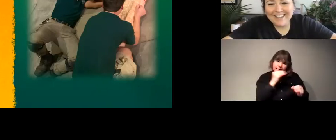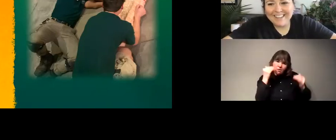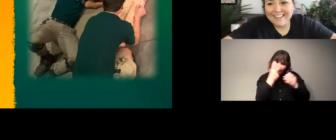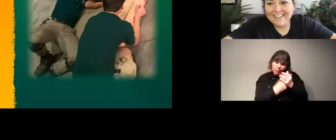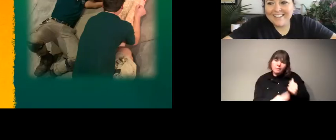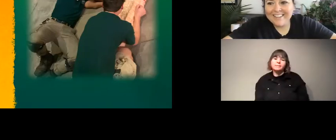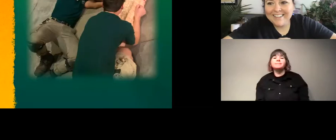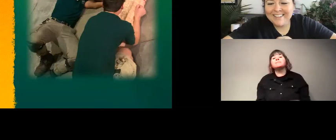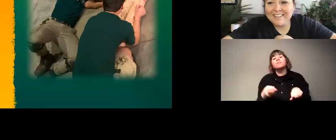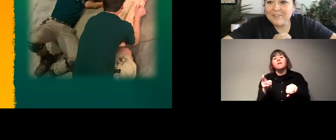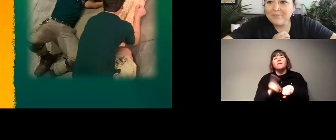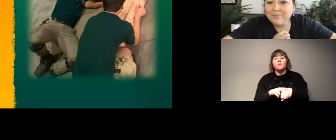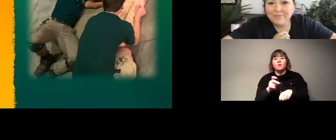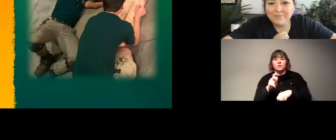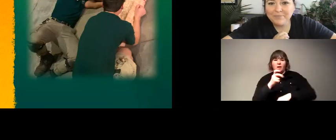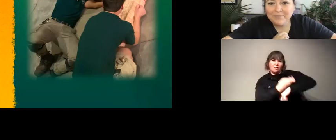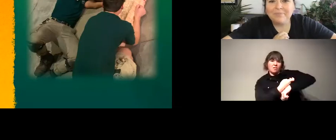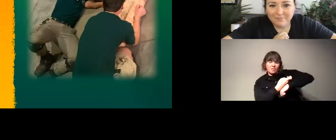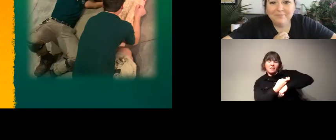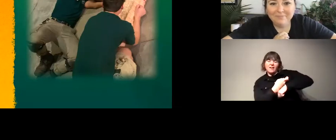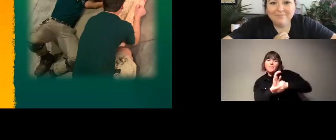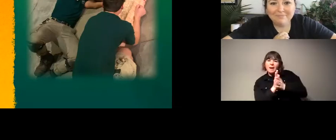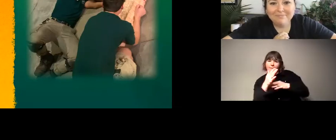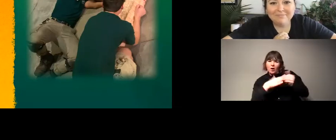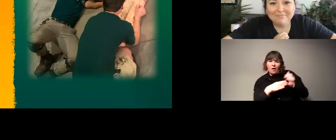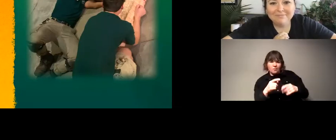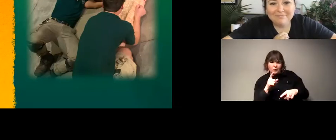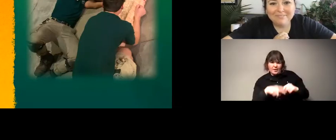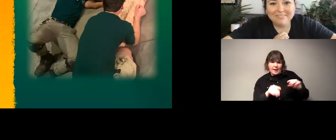of course, if you're in a position like that, get comfortable because you're not going to be able to move.